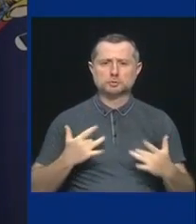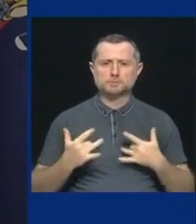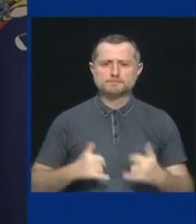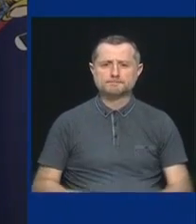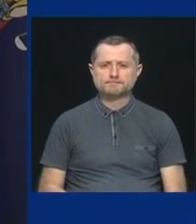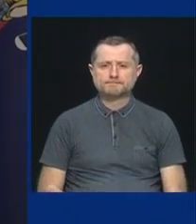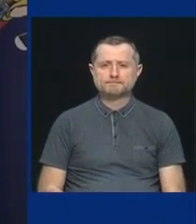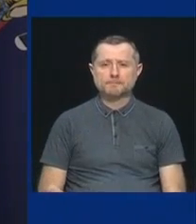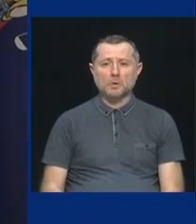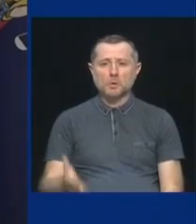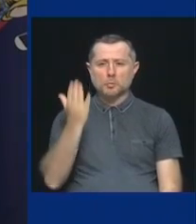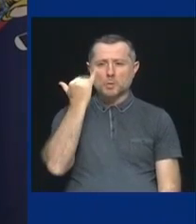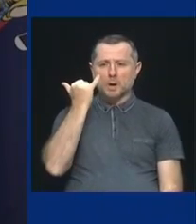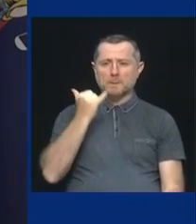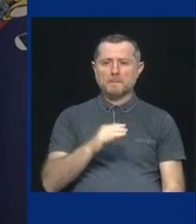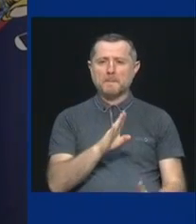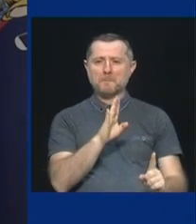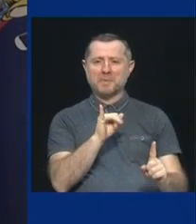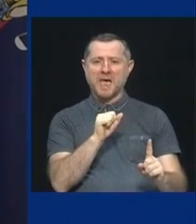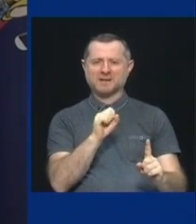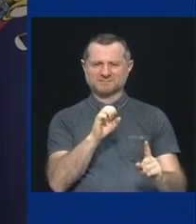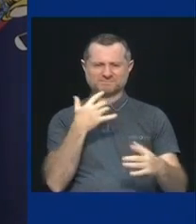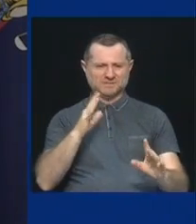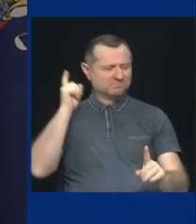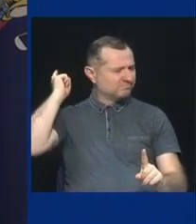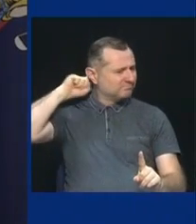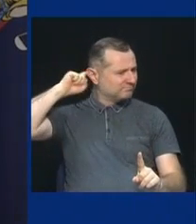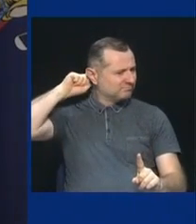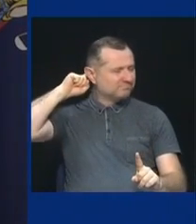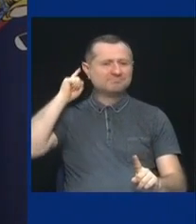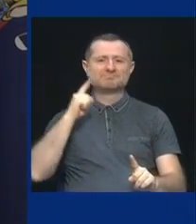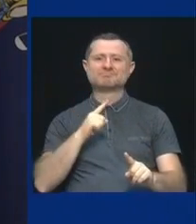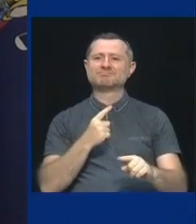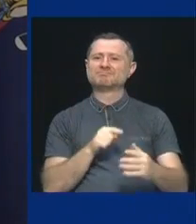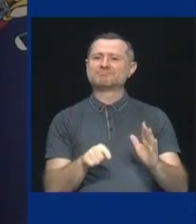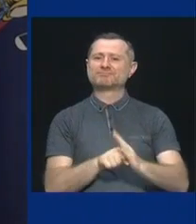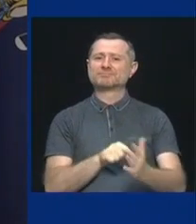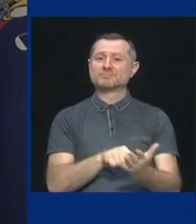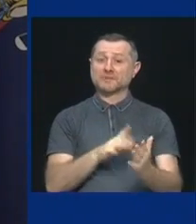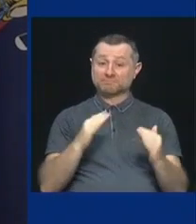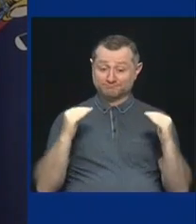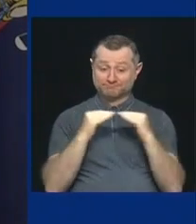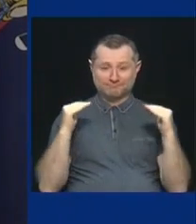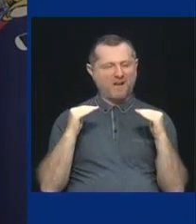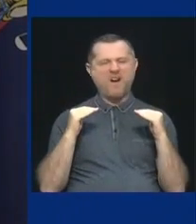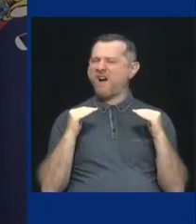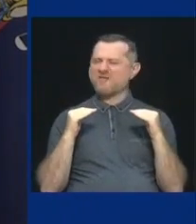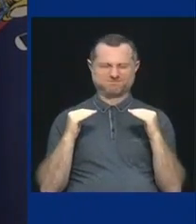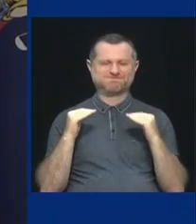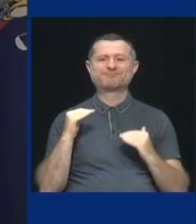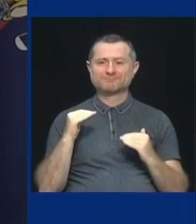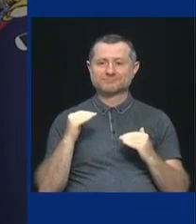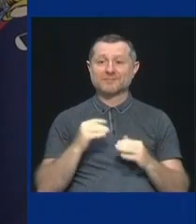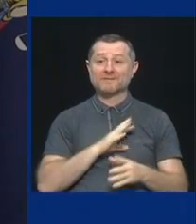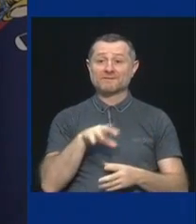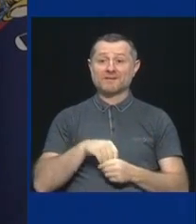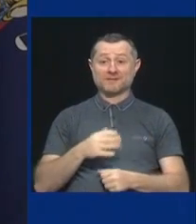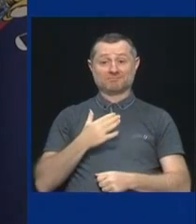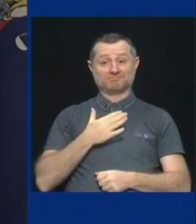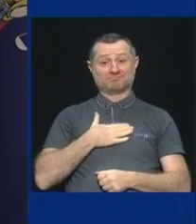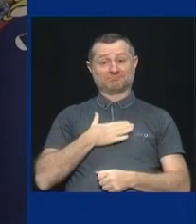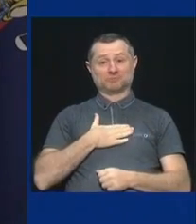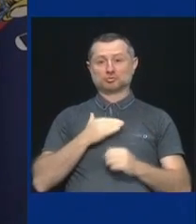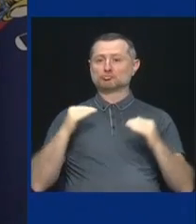security detail, that, I think, is kind of reaching out to who he believes will be the potential juries or jurors in his